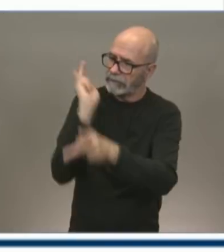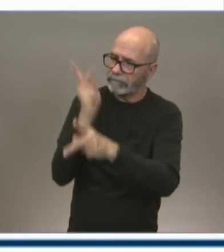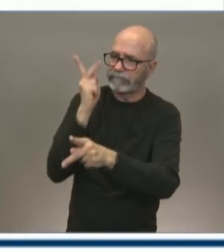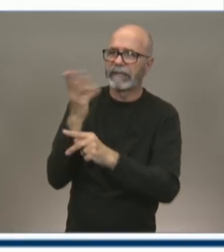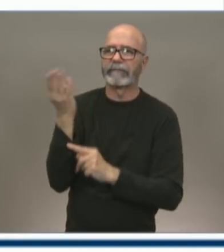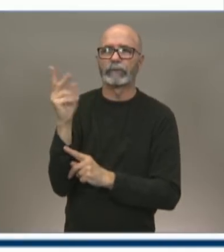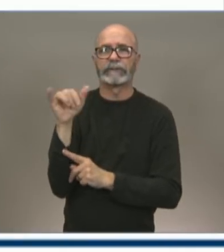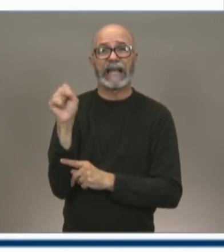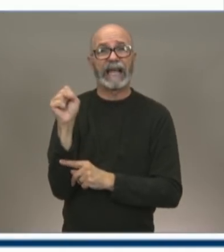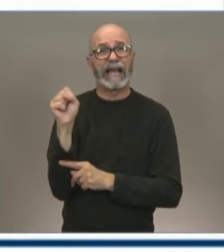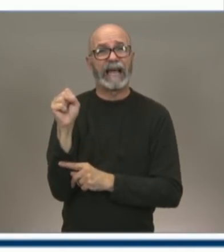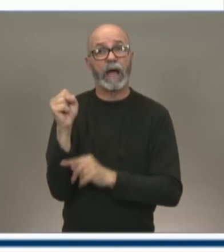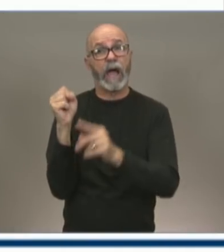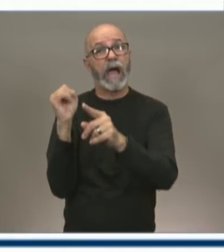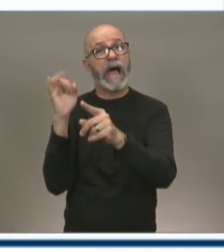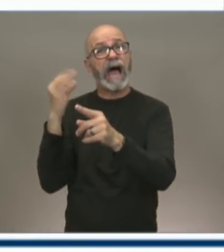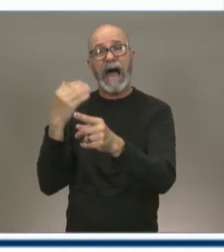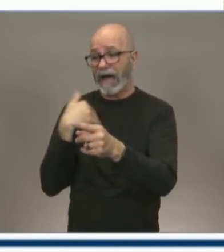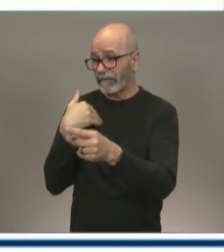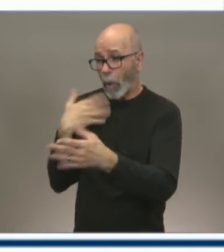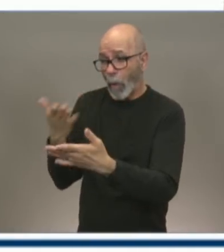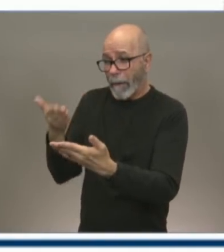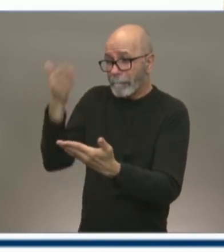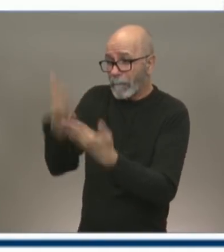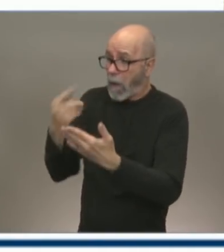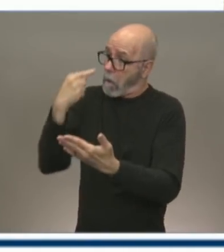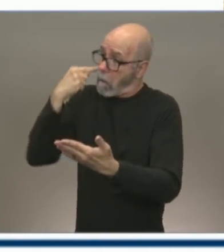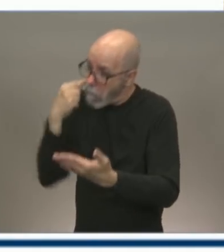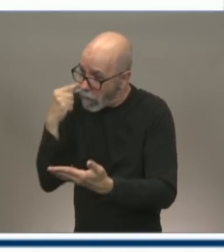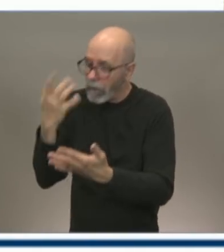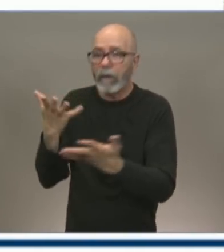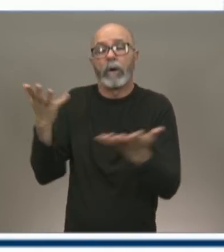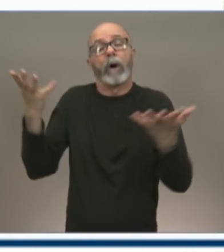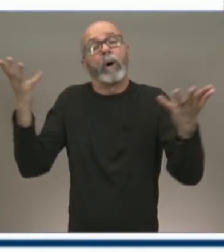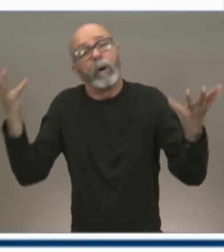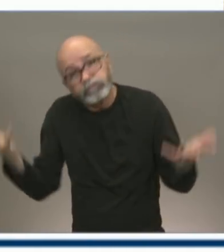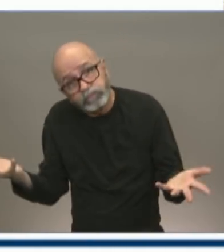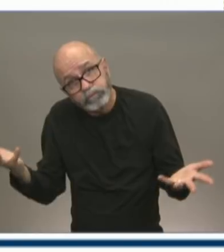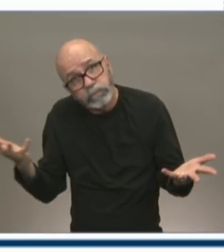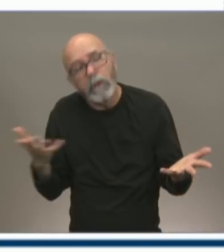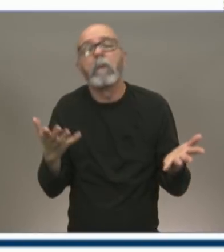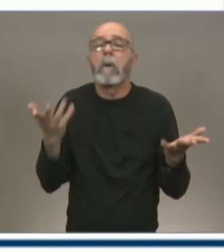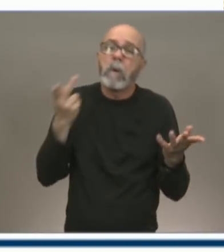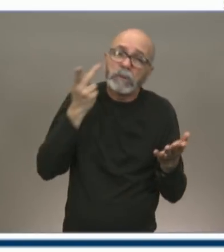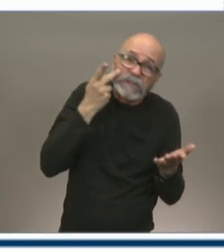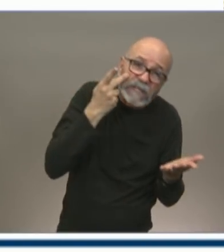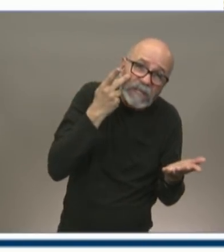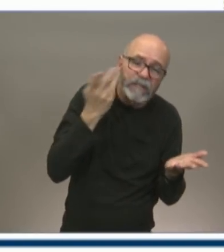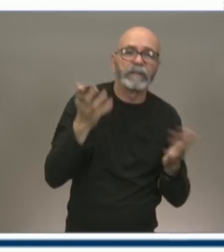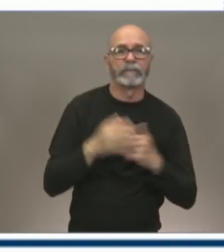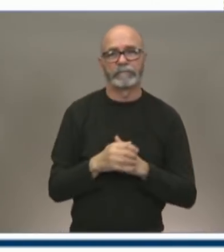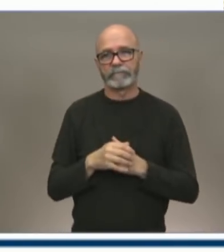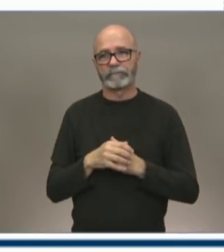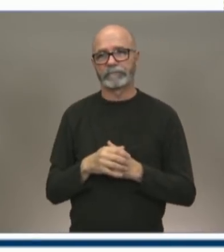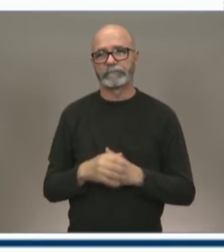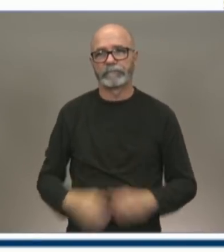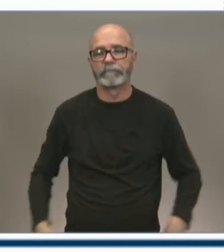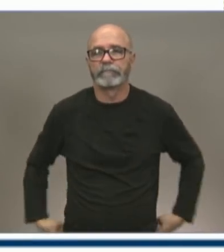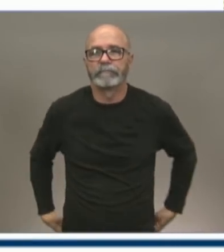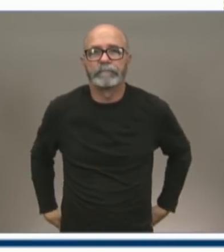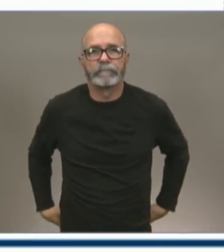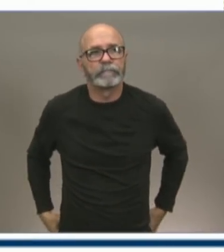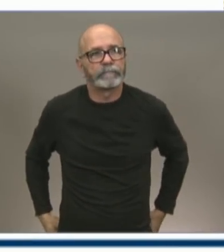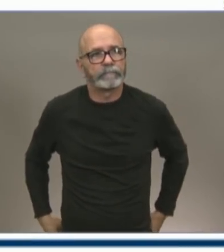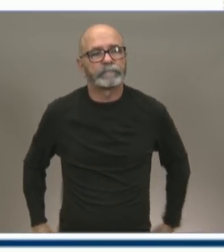was safe to do so. Go ahead with your follow-up, Victoria. Thanks. And I just want to continue, I think, on mental health. I'm